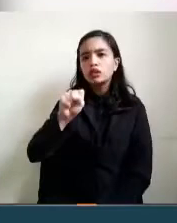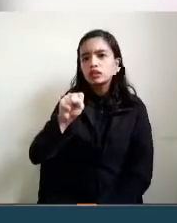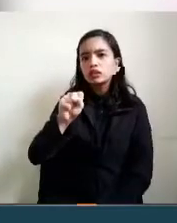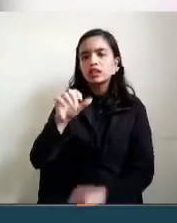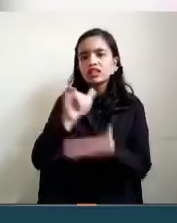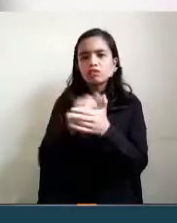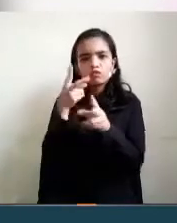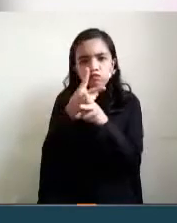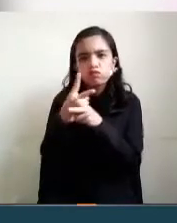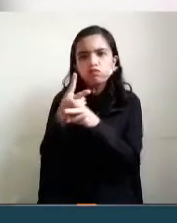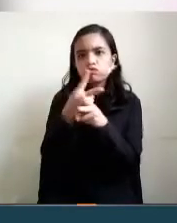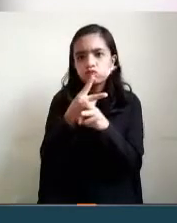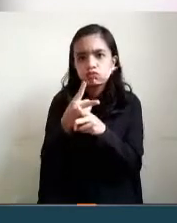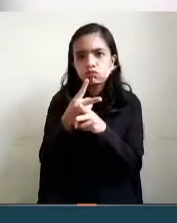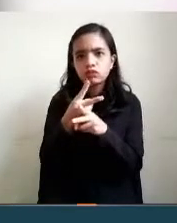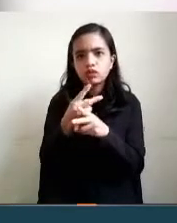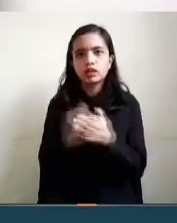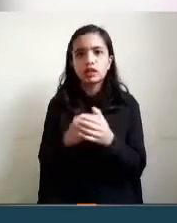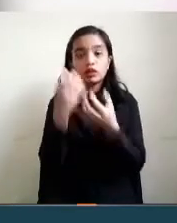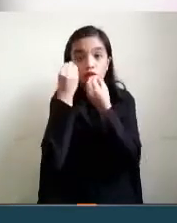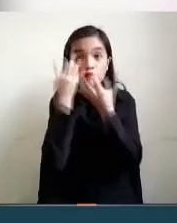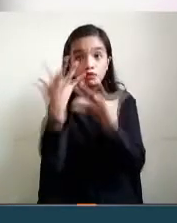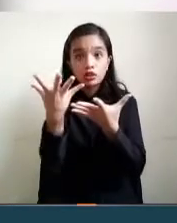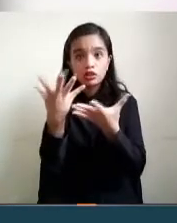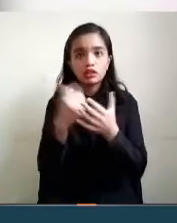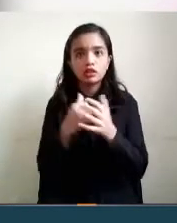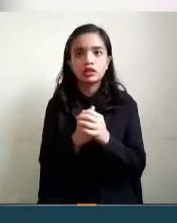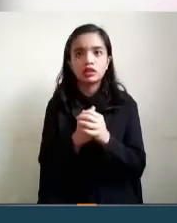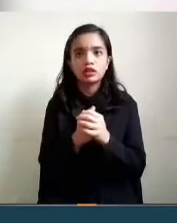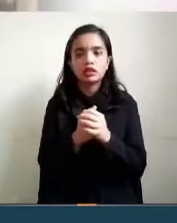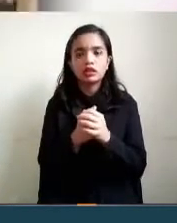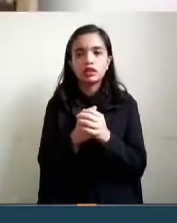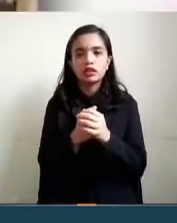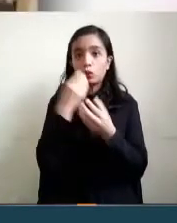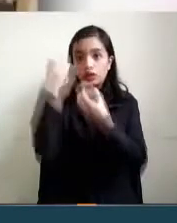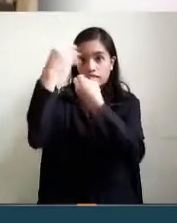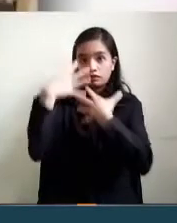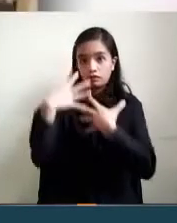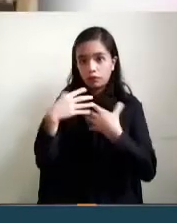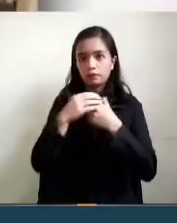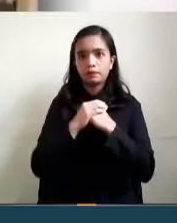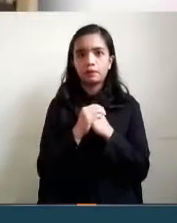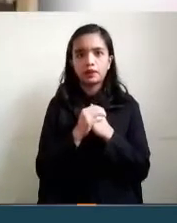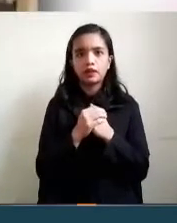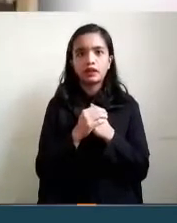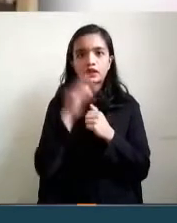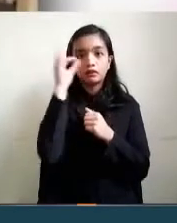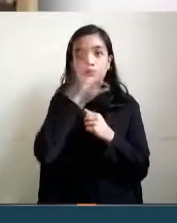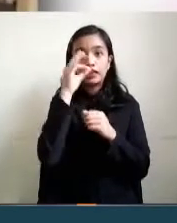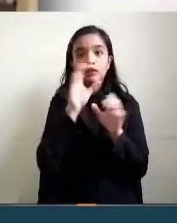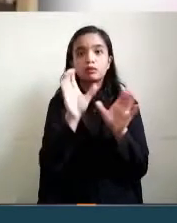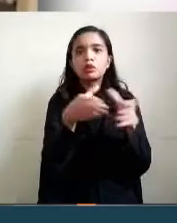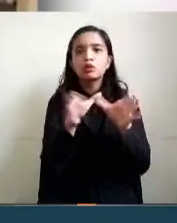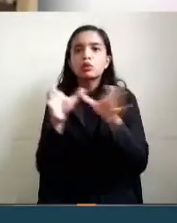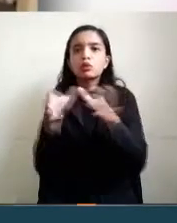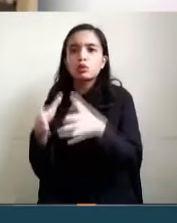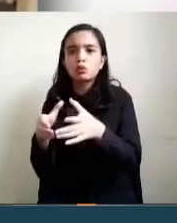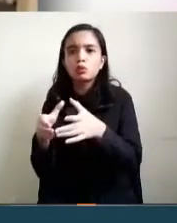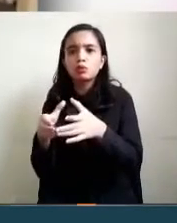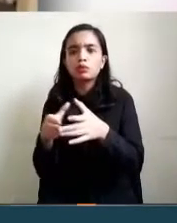over these things, and this information is only passed on to us by Filipino groups that have